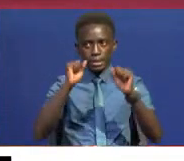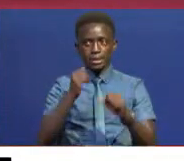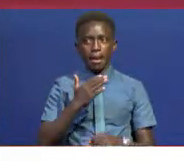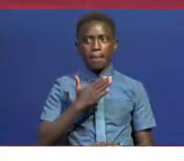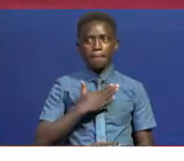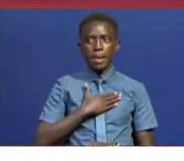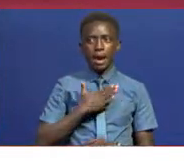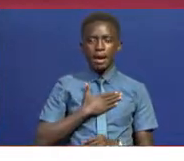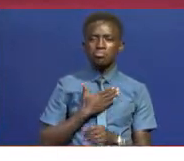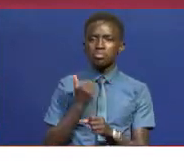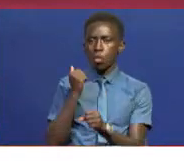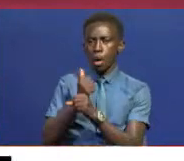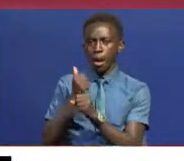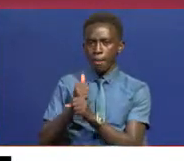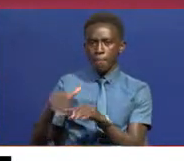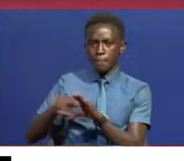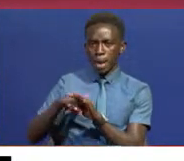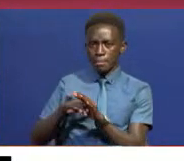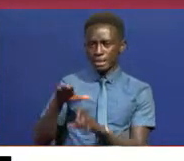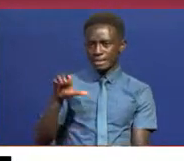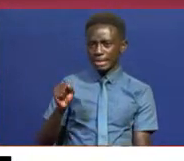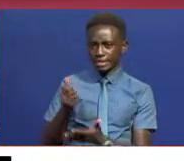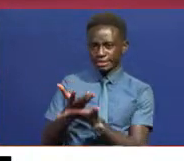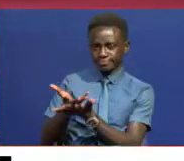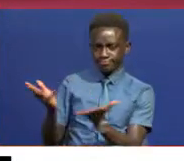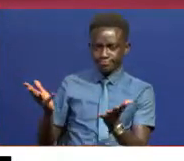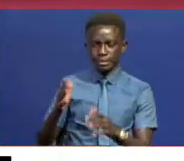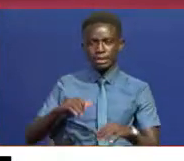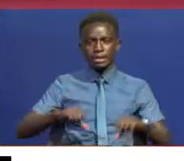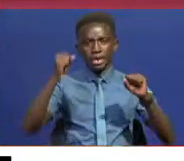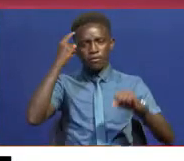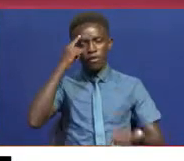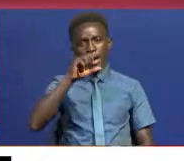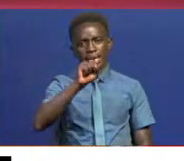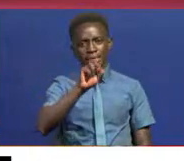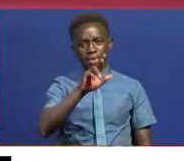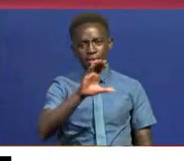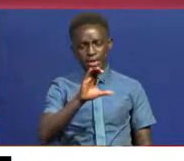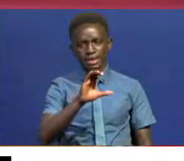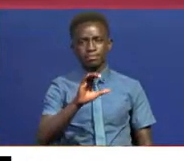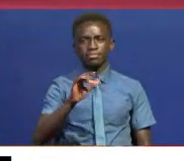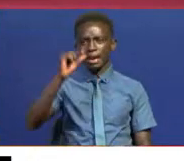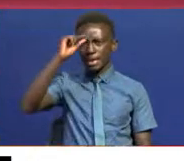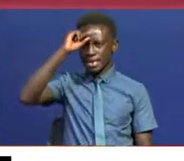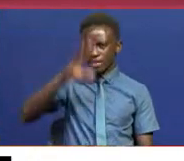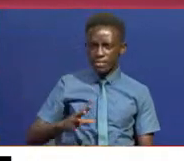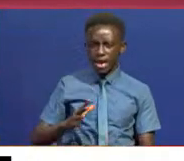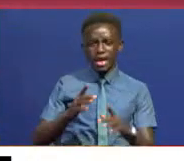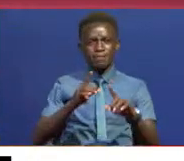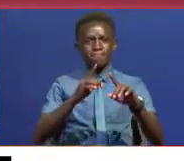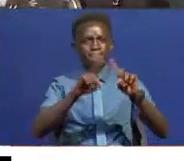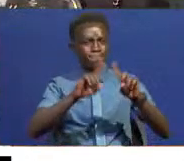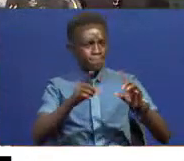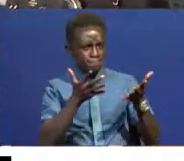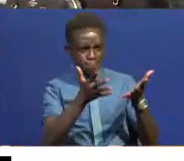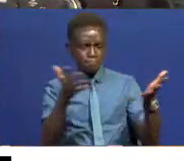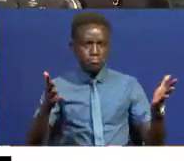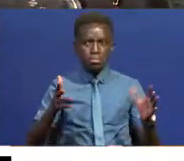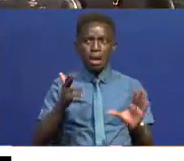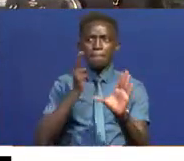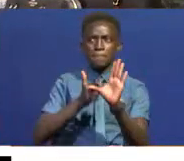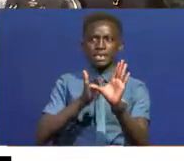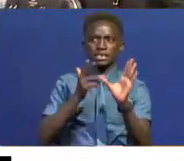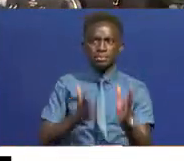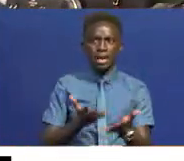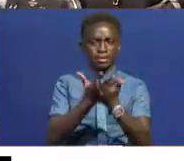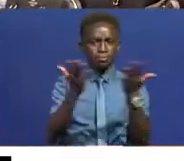Cabinet, the Chair of SRC, distinguished governors, participants, good